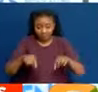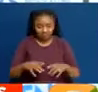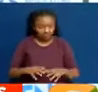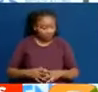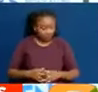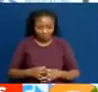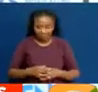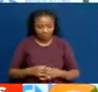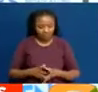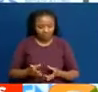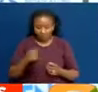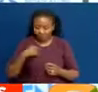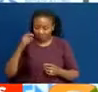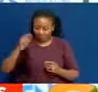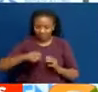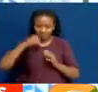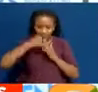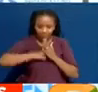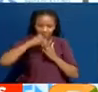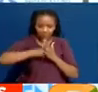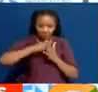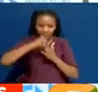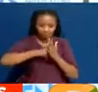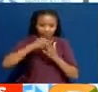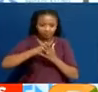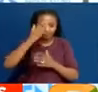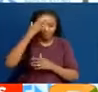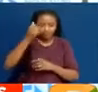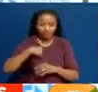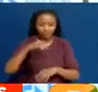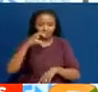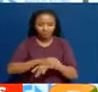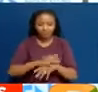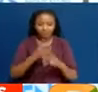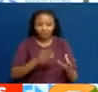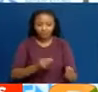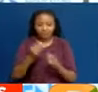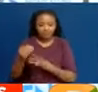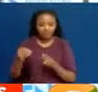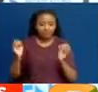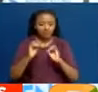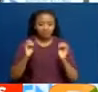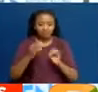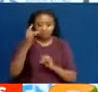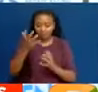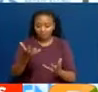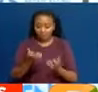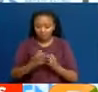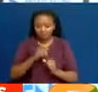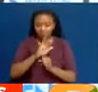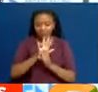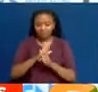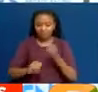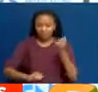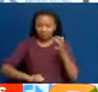work and push hard for this because haiji rahisi, because hapa katikati you need a lot of support.